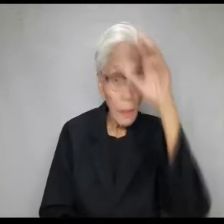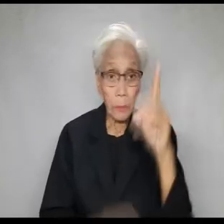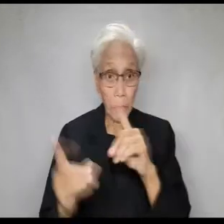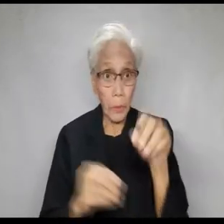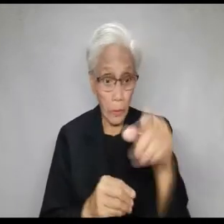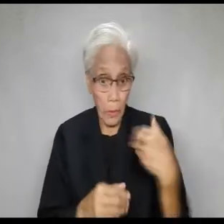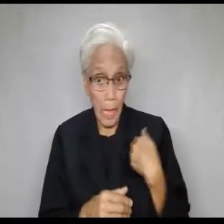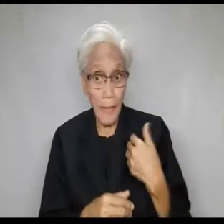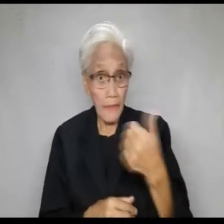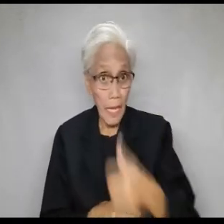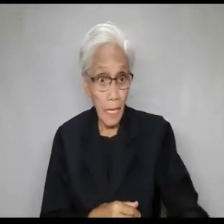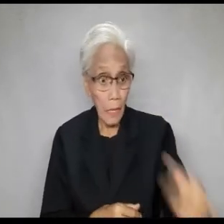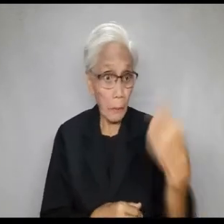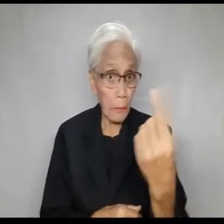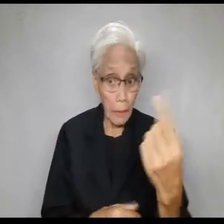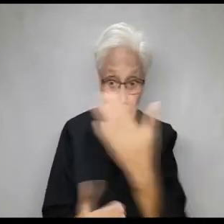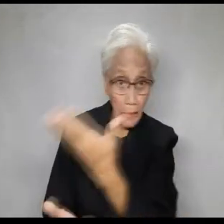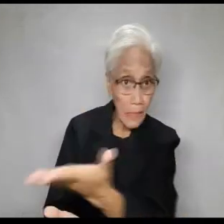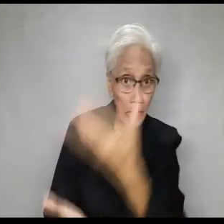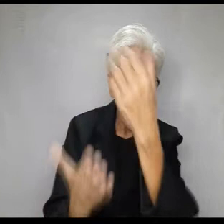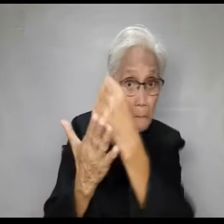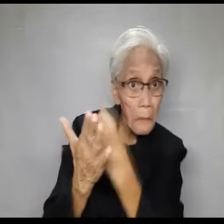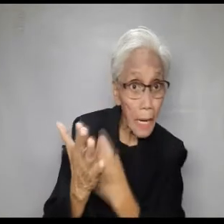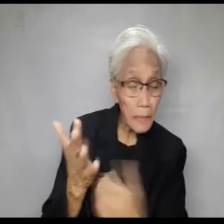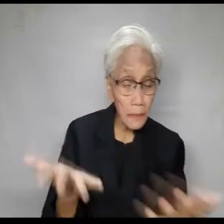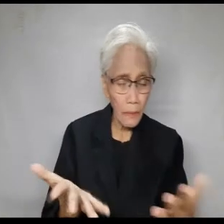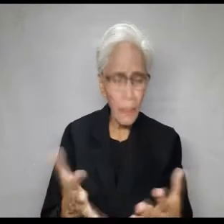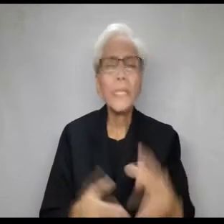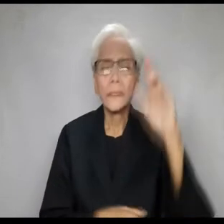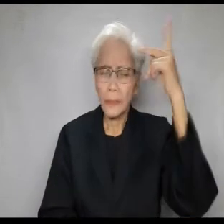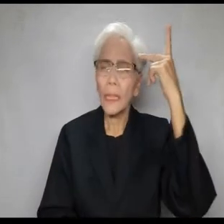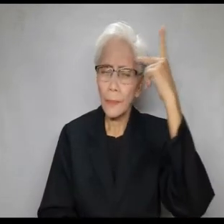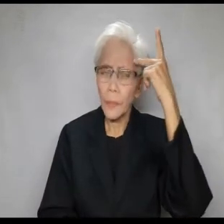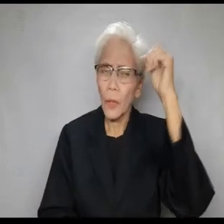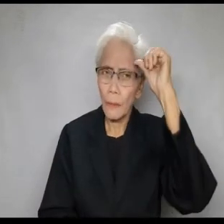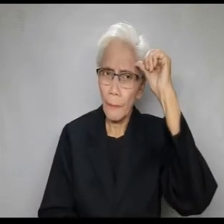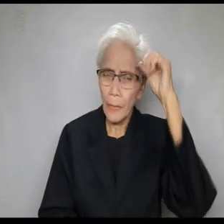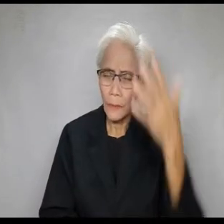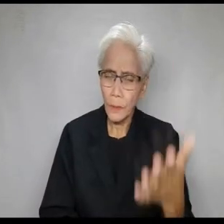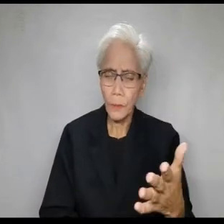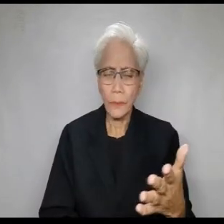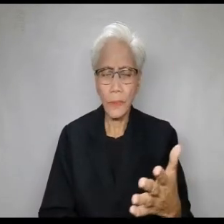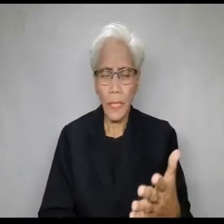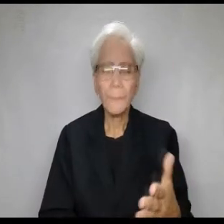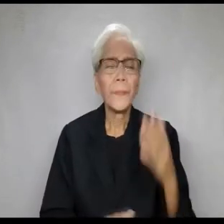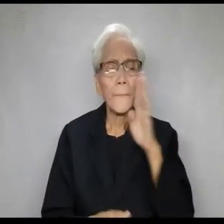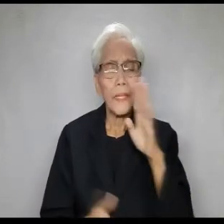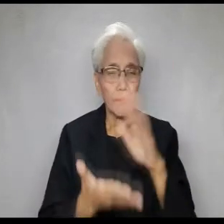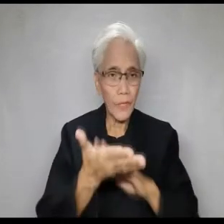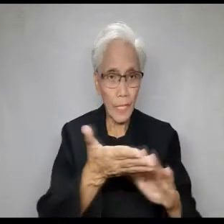loser? Do you have any one of these marks? St. Paul reminds you,